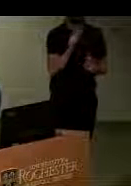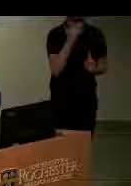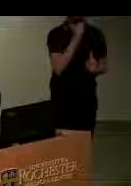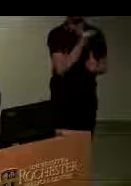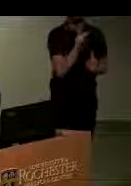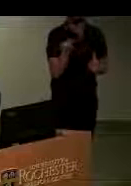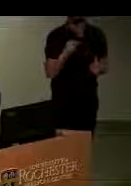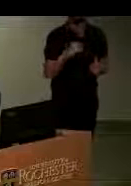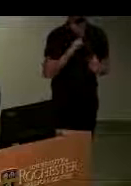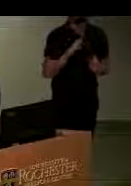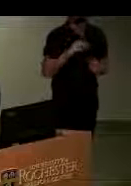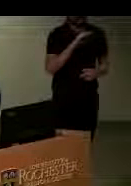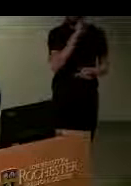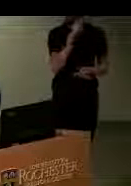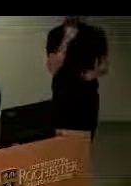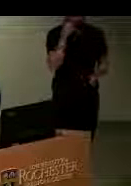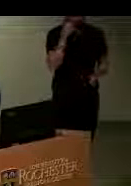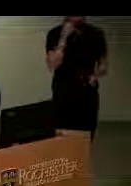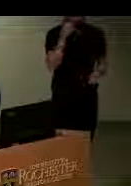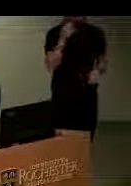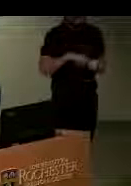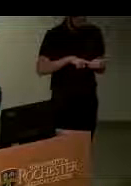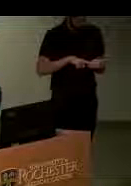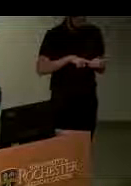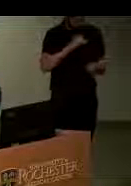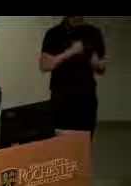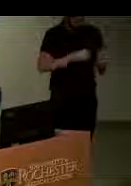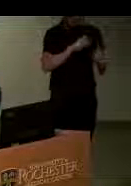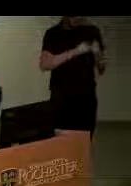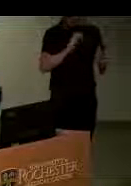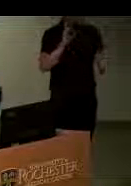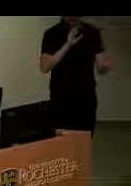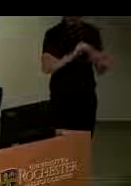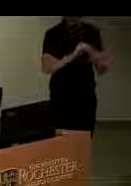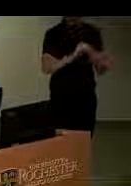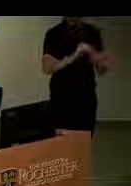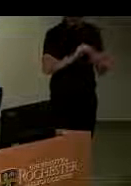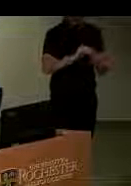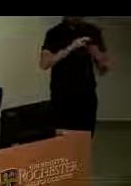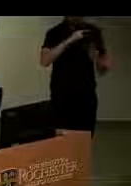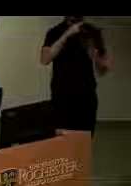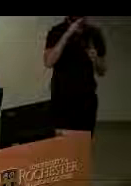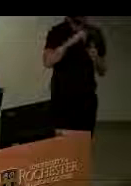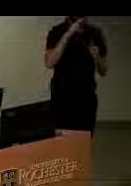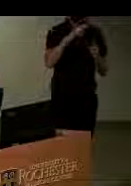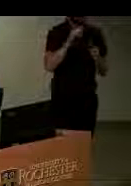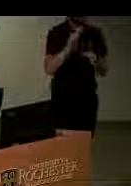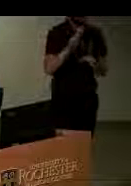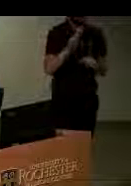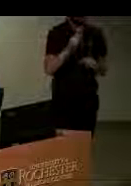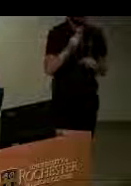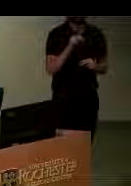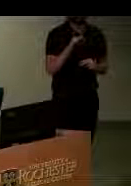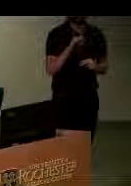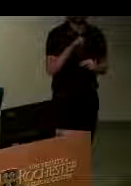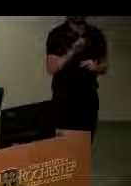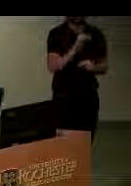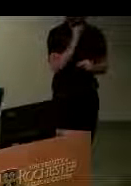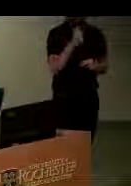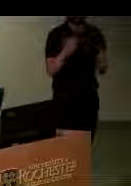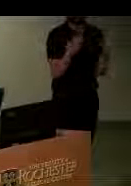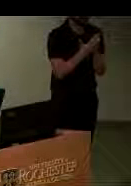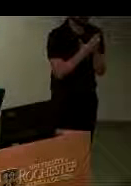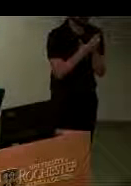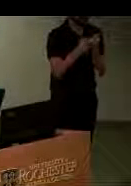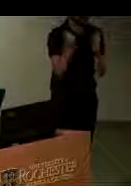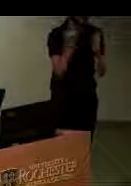never realized at the end of all of that excellence and arrogance weren't intimately intertwined, and you couldn't be